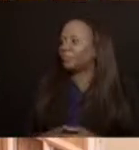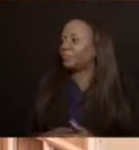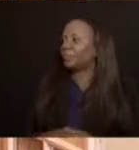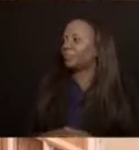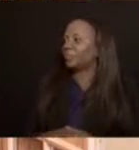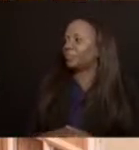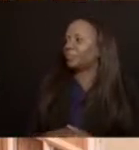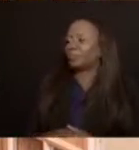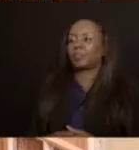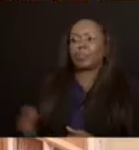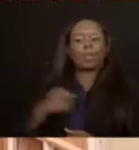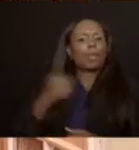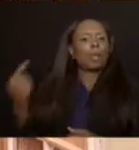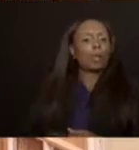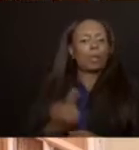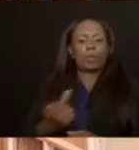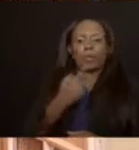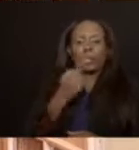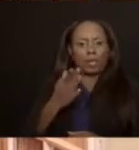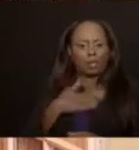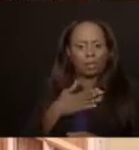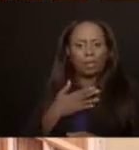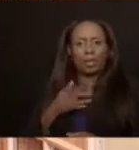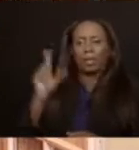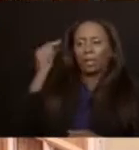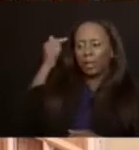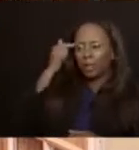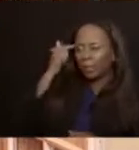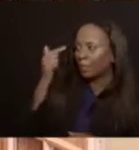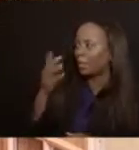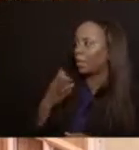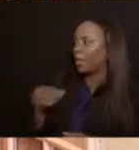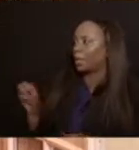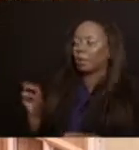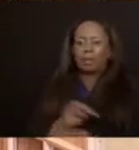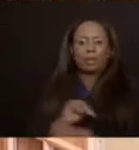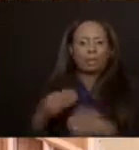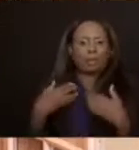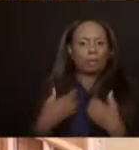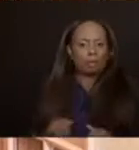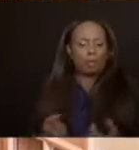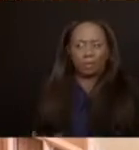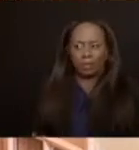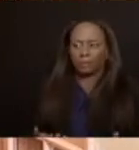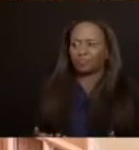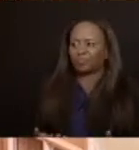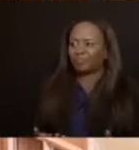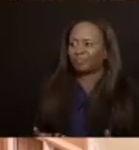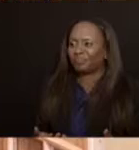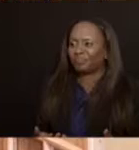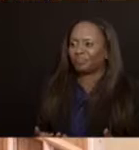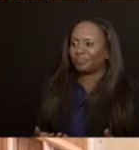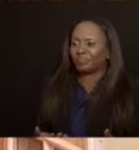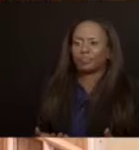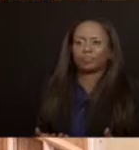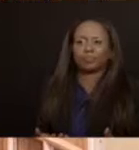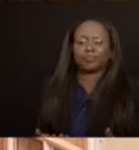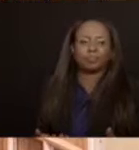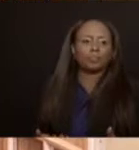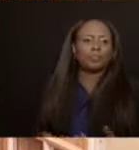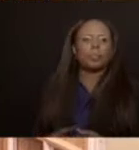to my cabinet all the time, as well as to the officials of the Ministry of Health, let us not be surprised by what we